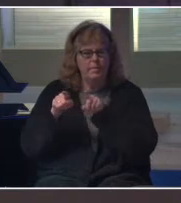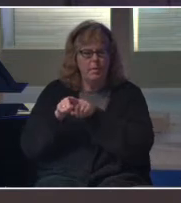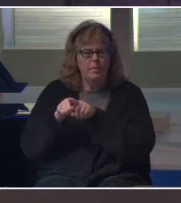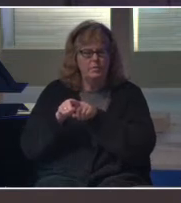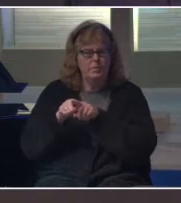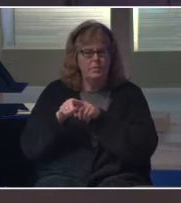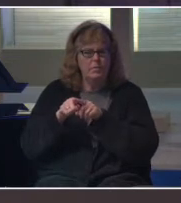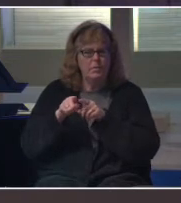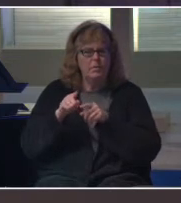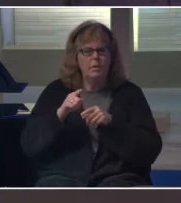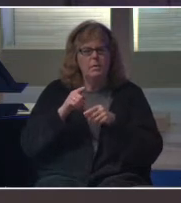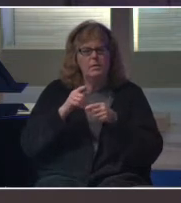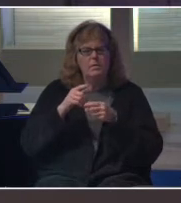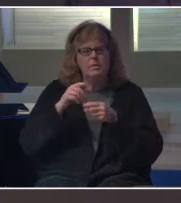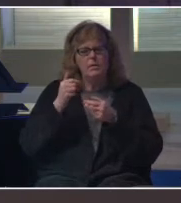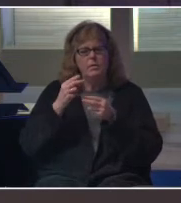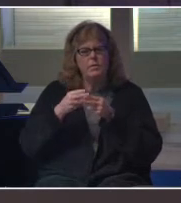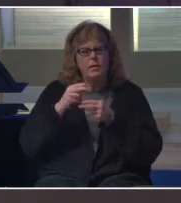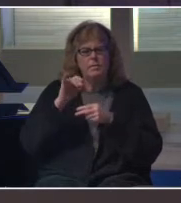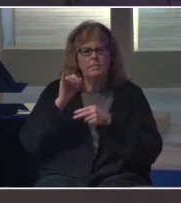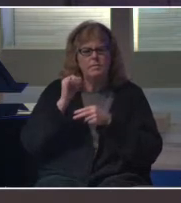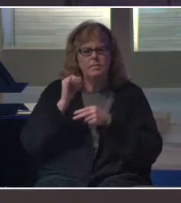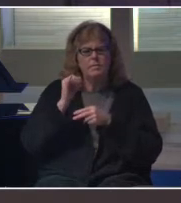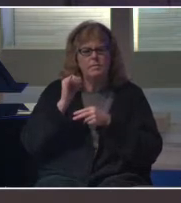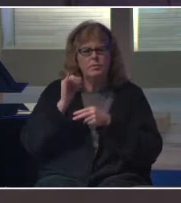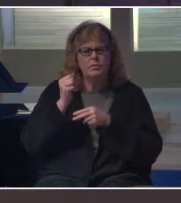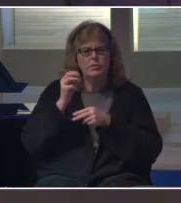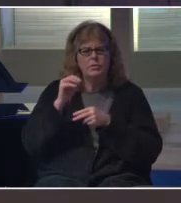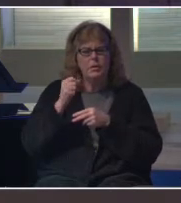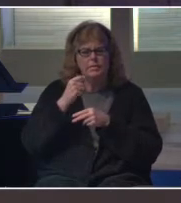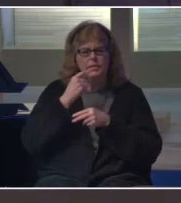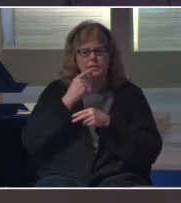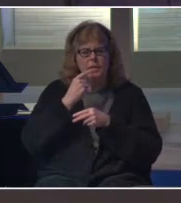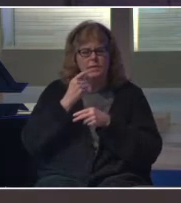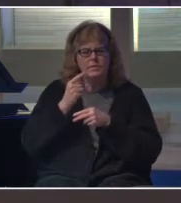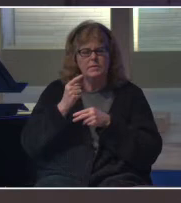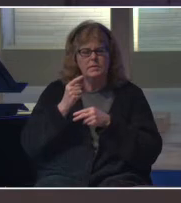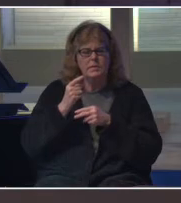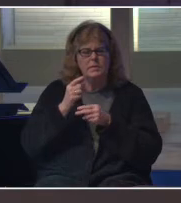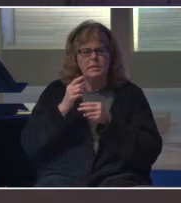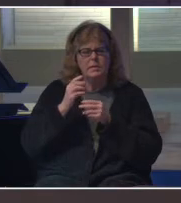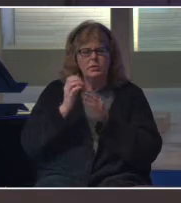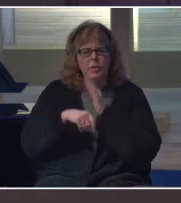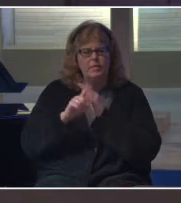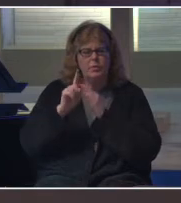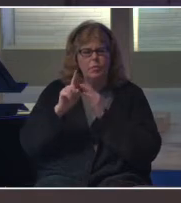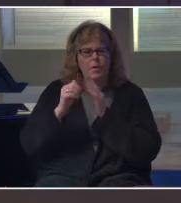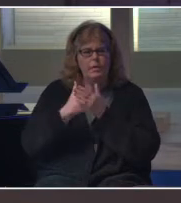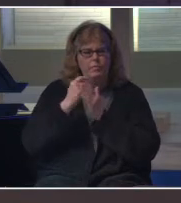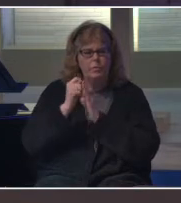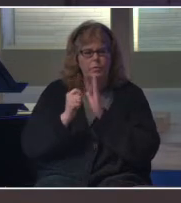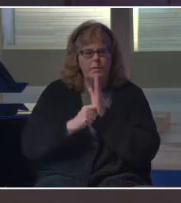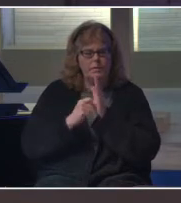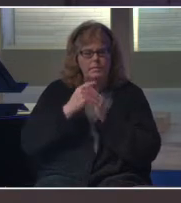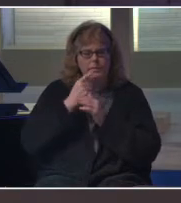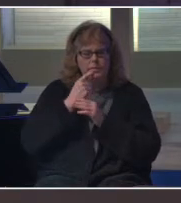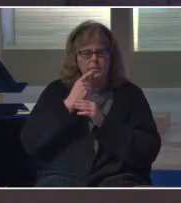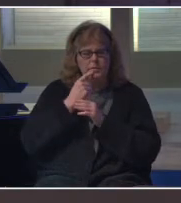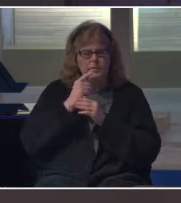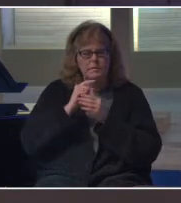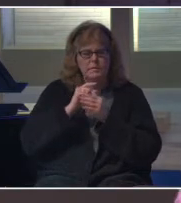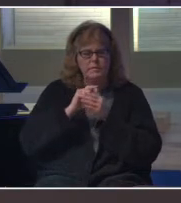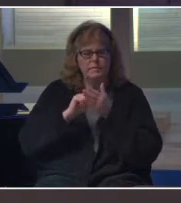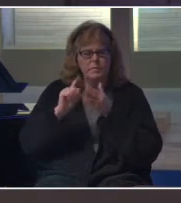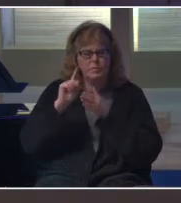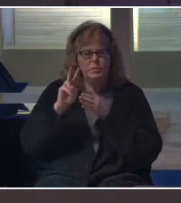the Brit Hadashah, James, says in chapter 1 of his letter, he says this in verse 2,